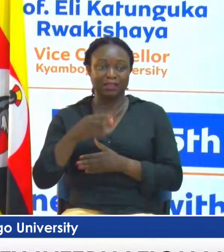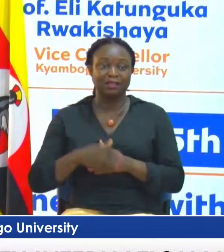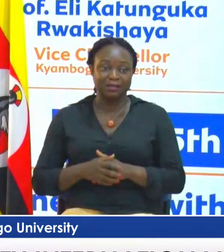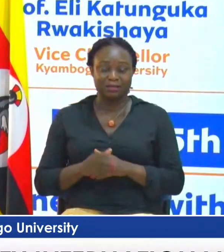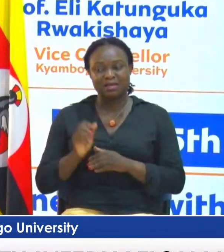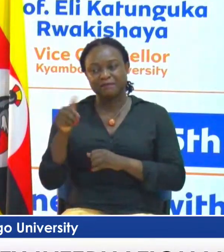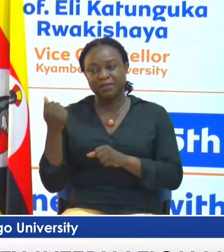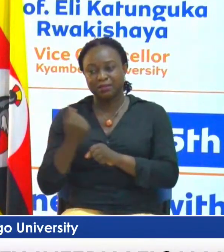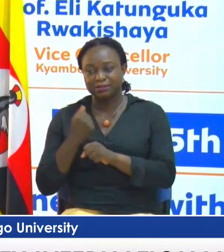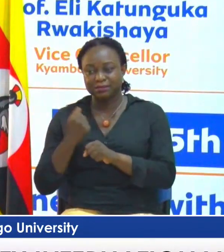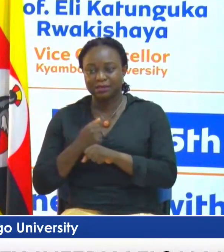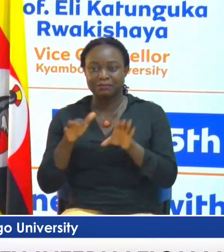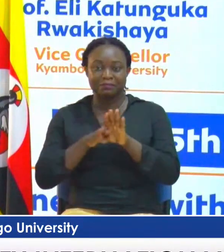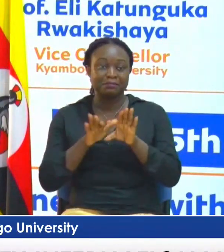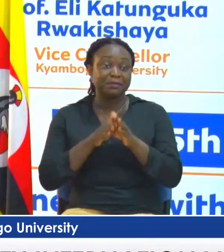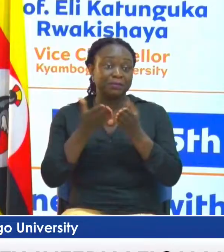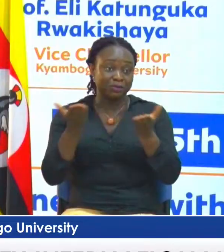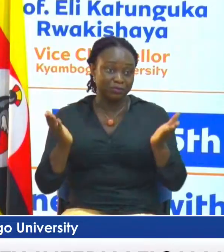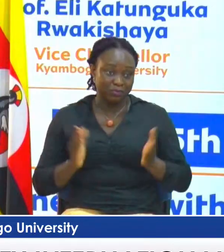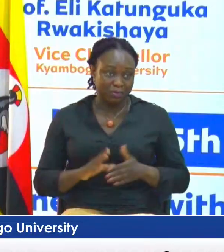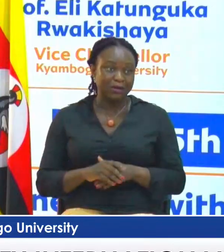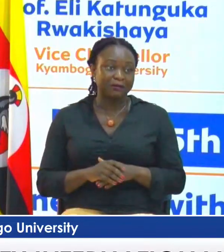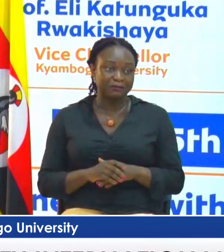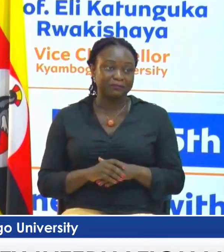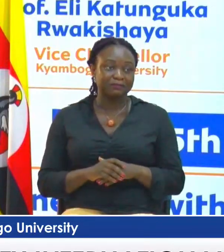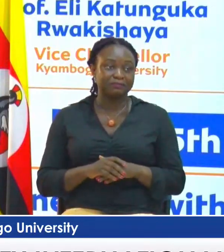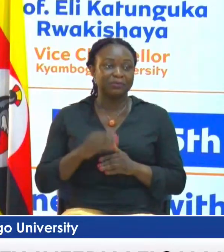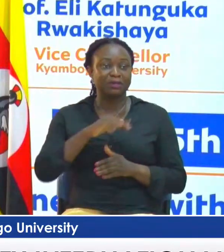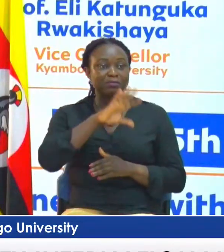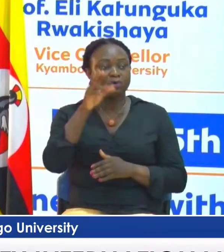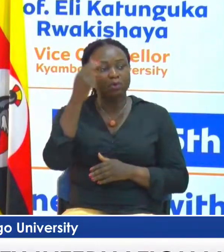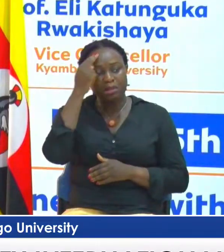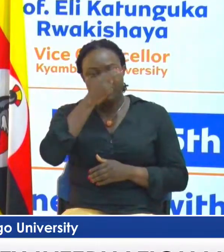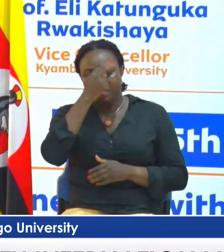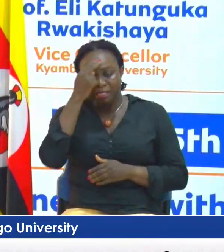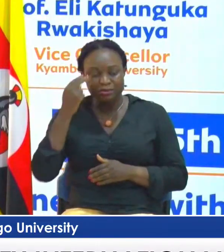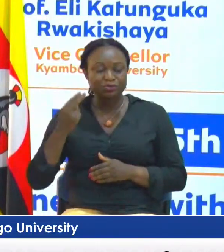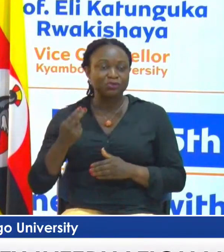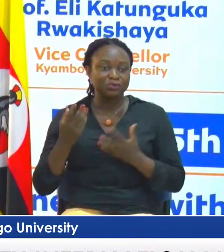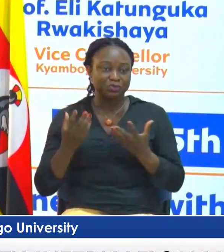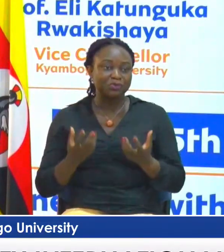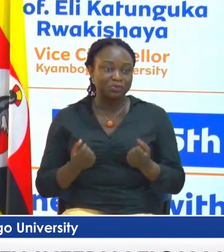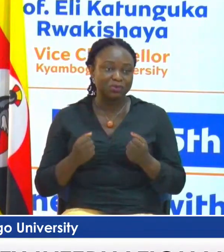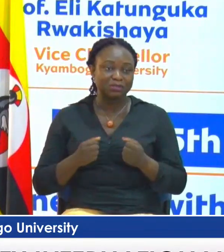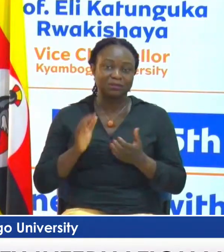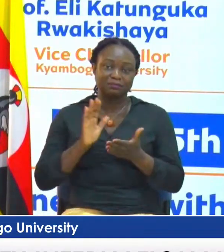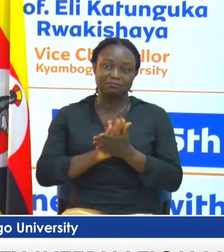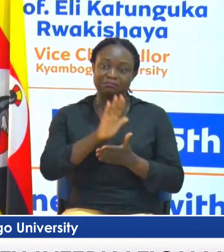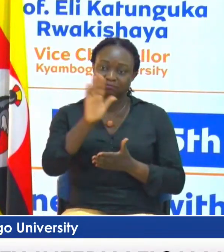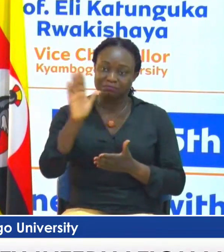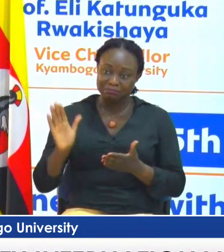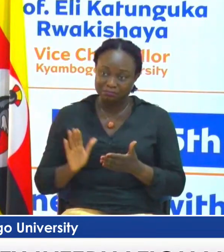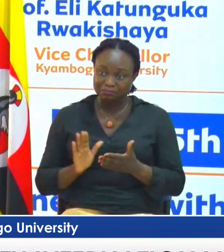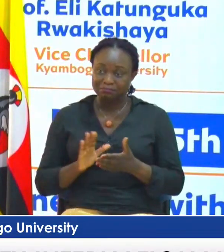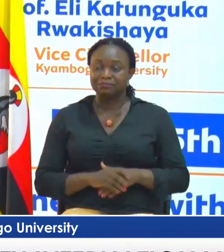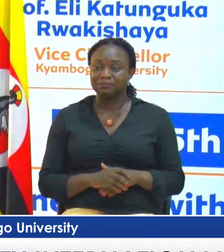other staff members, and fellow students. Good afternoon to you